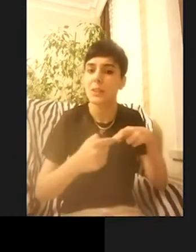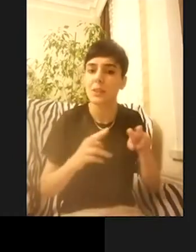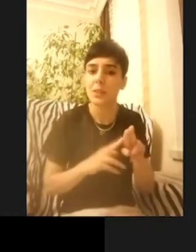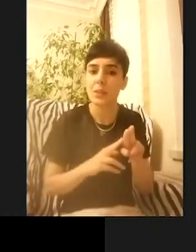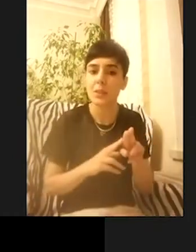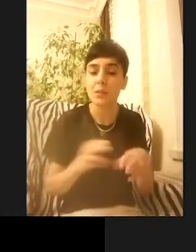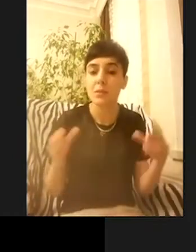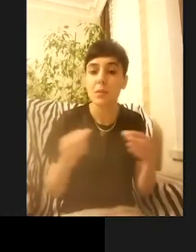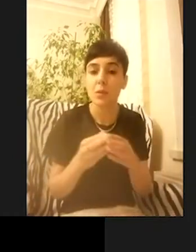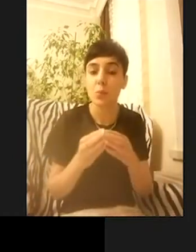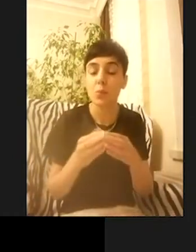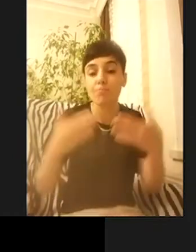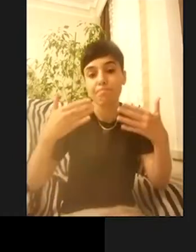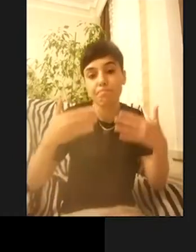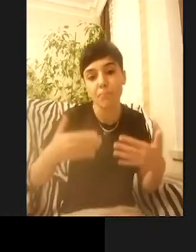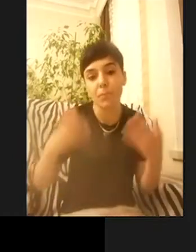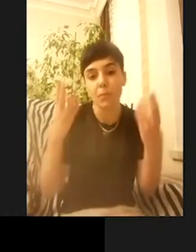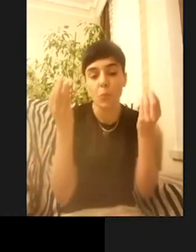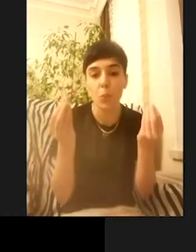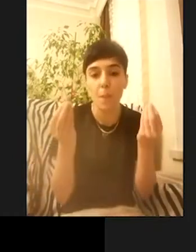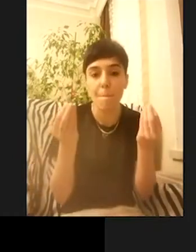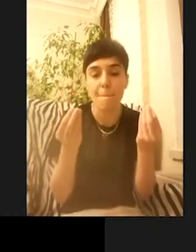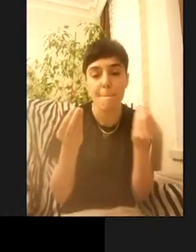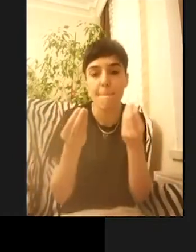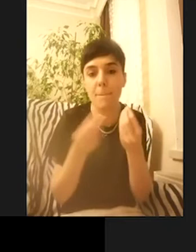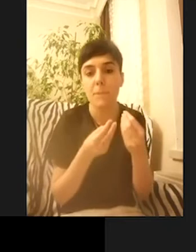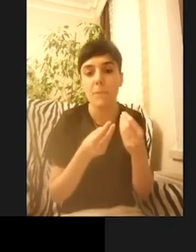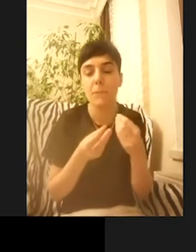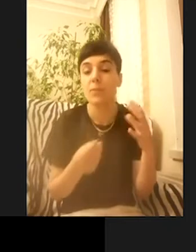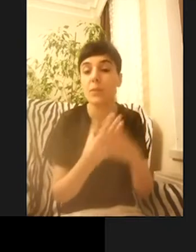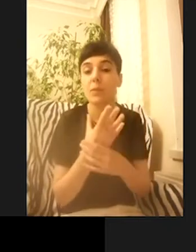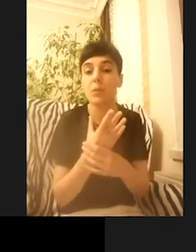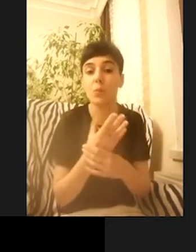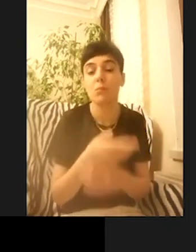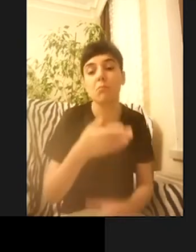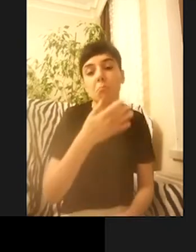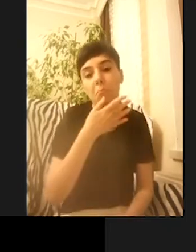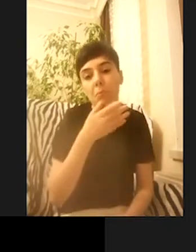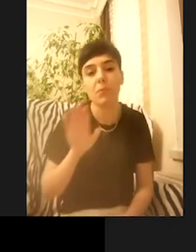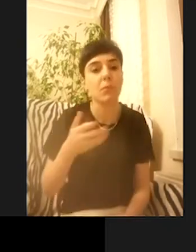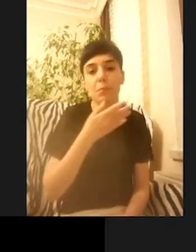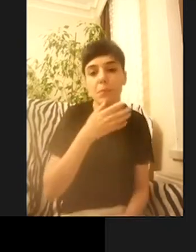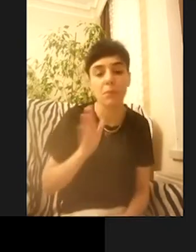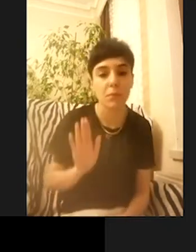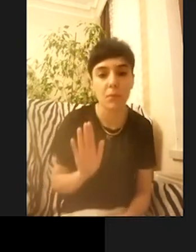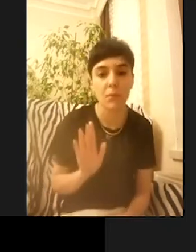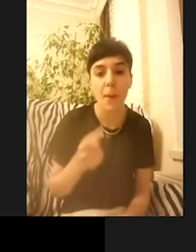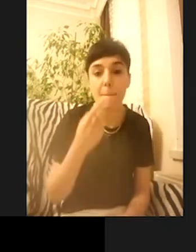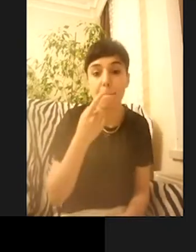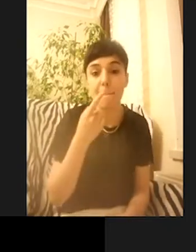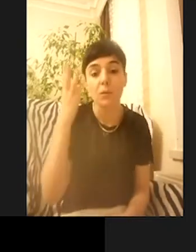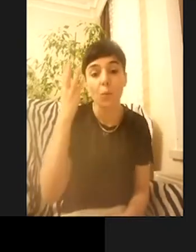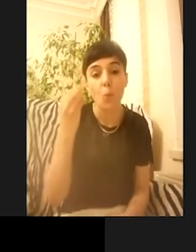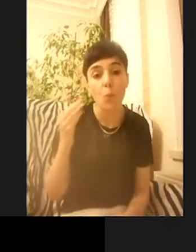or unintentionally excludes those people who are constructed as non-white. Yeah. But it really does make me